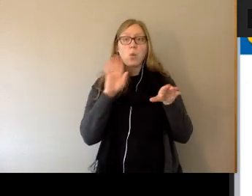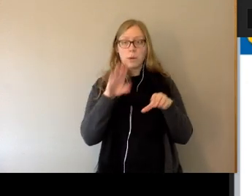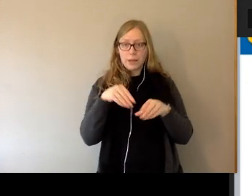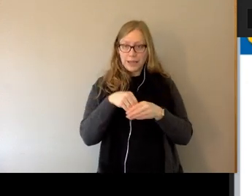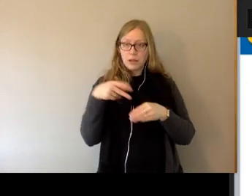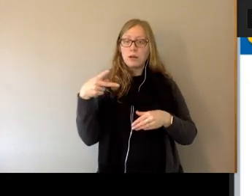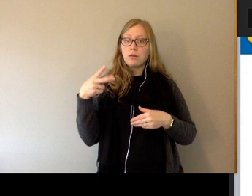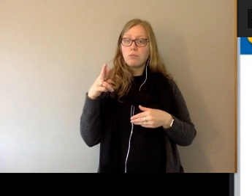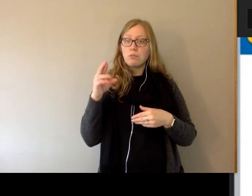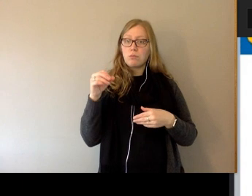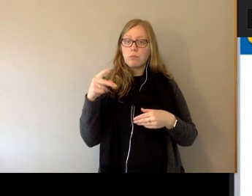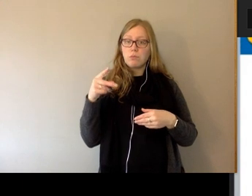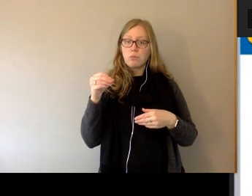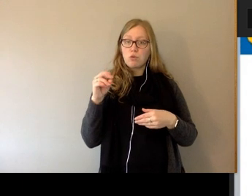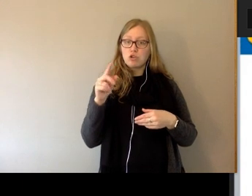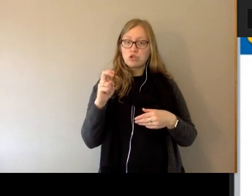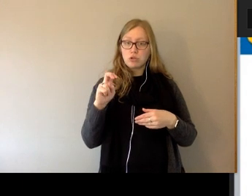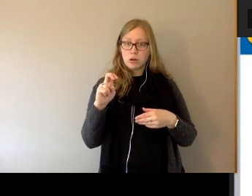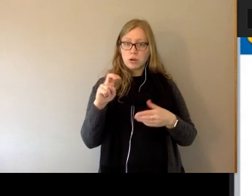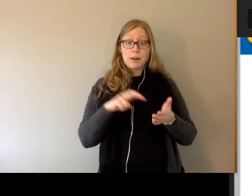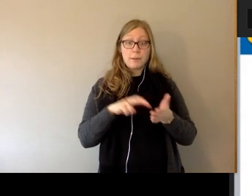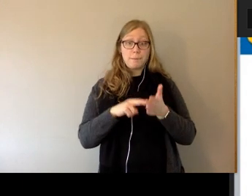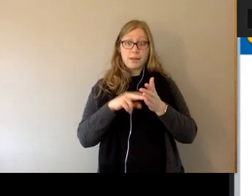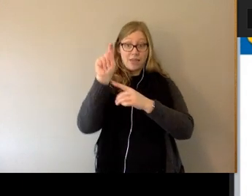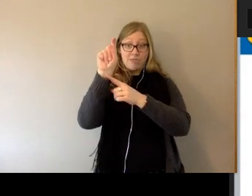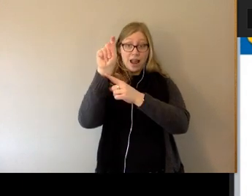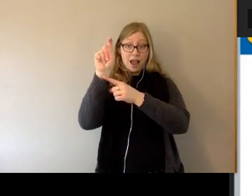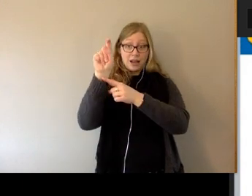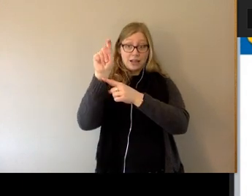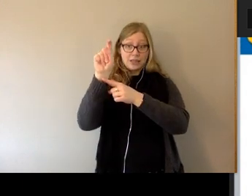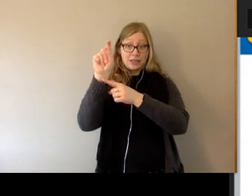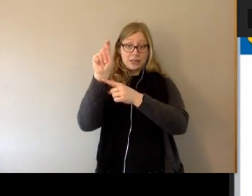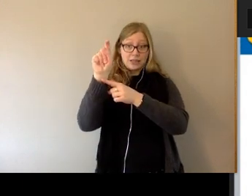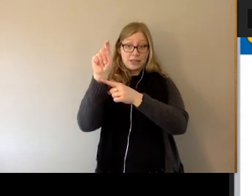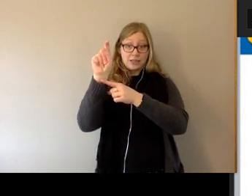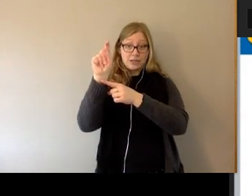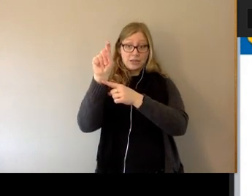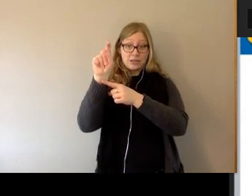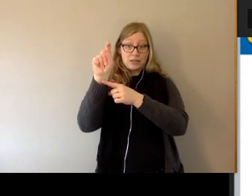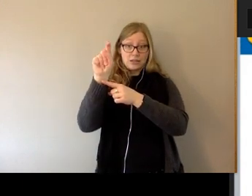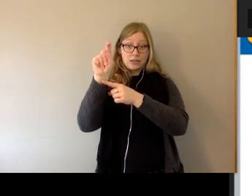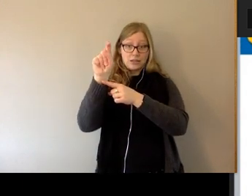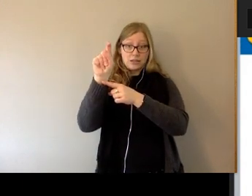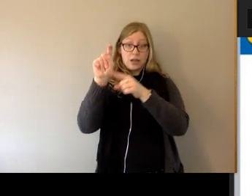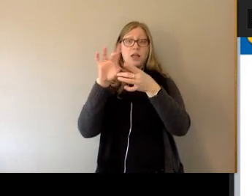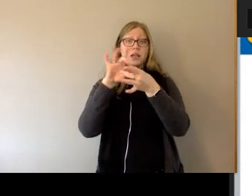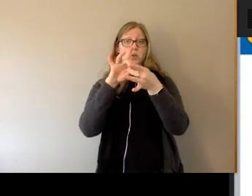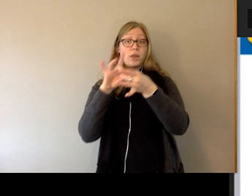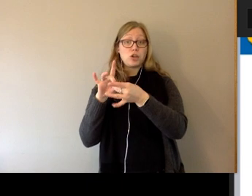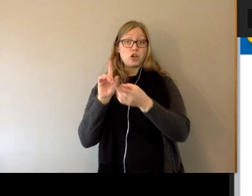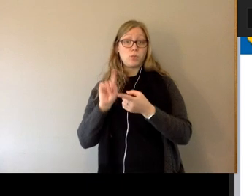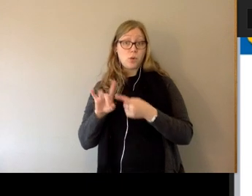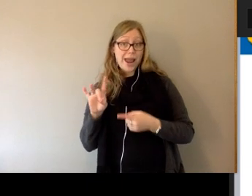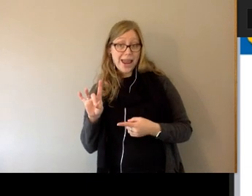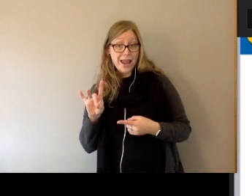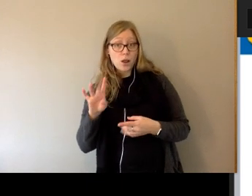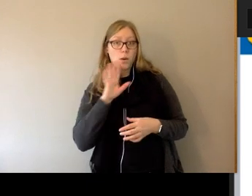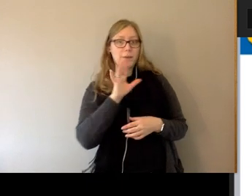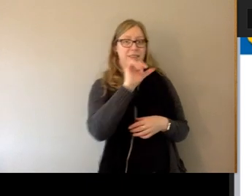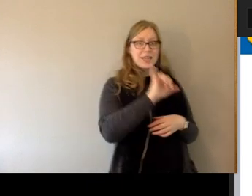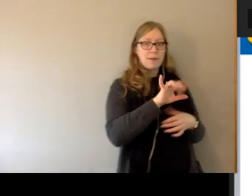the x and relate it, it's the same relationship to 8 as the 1 has to the